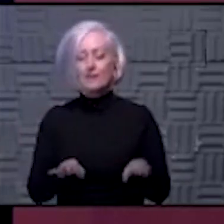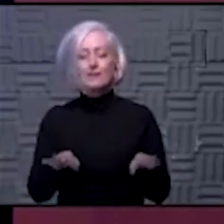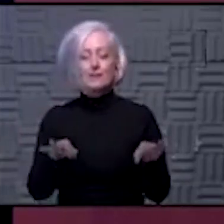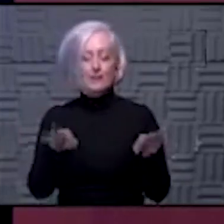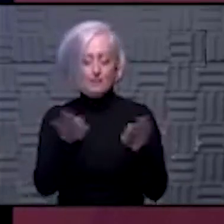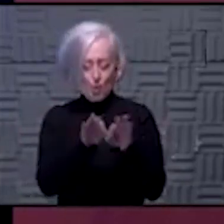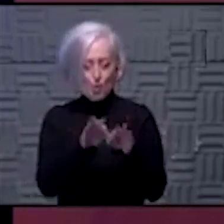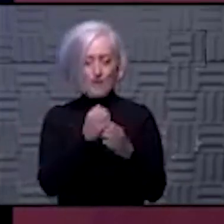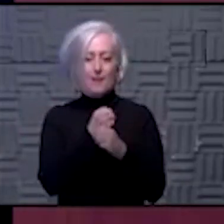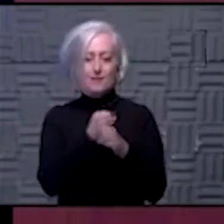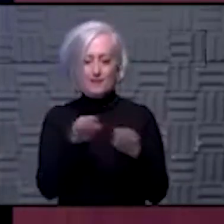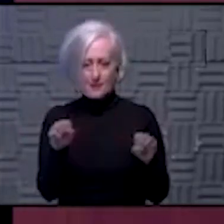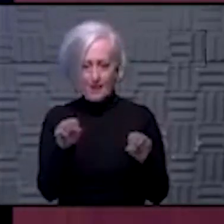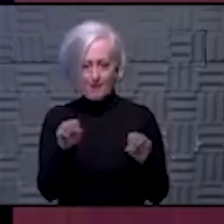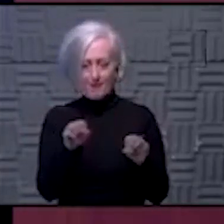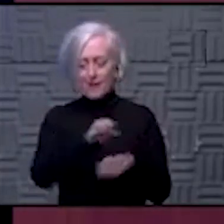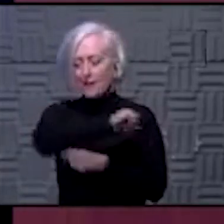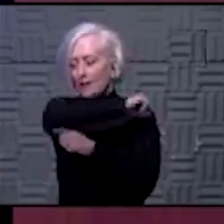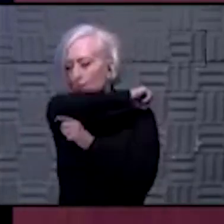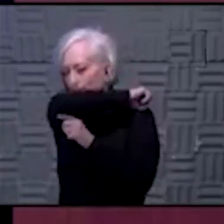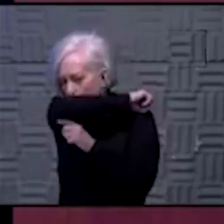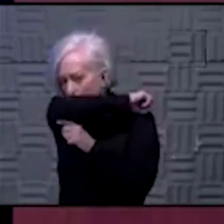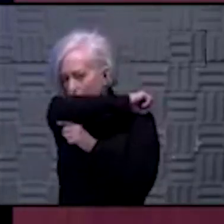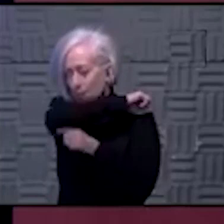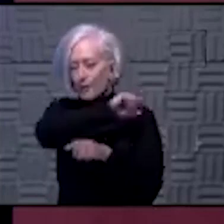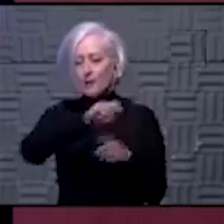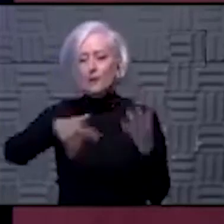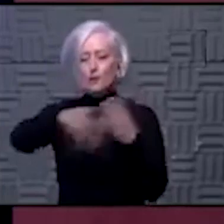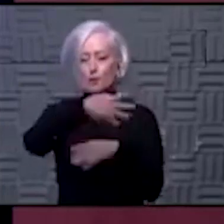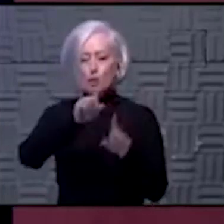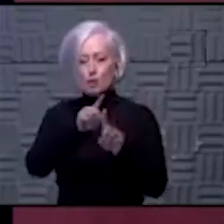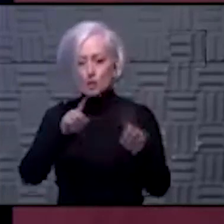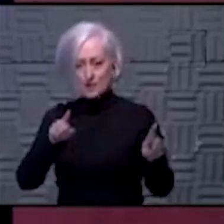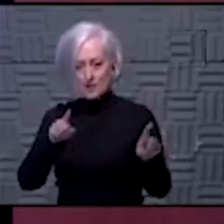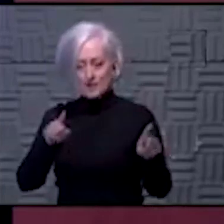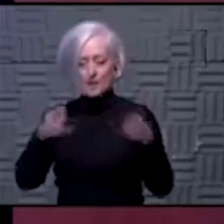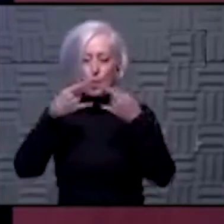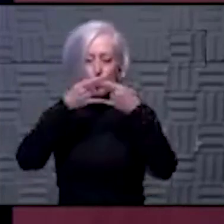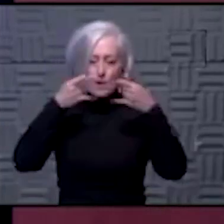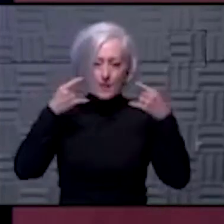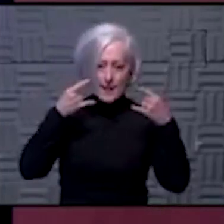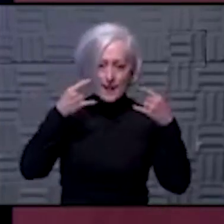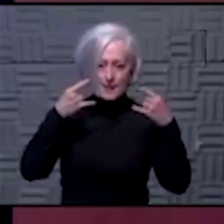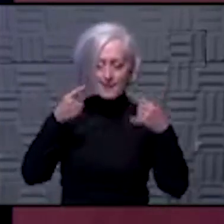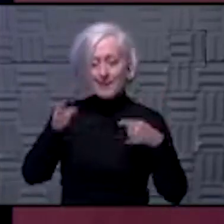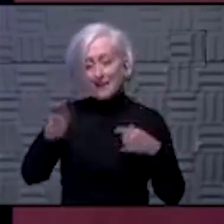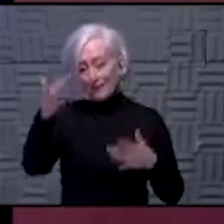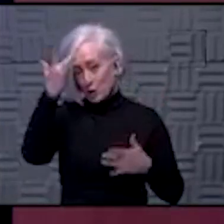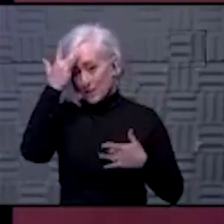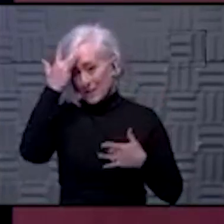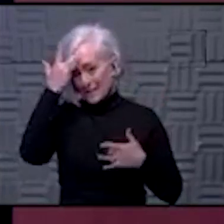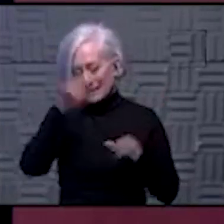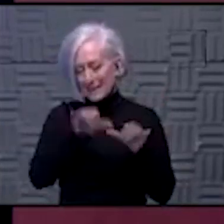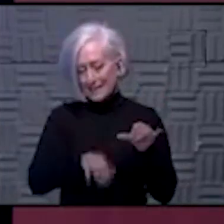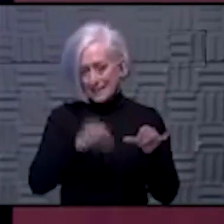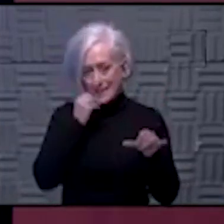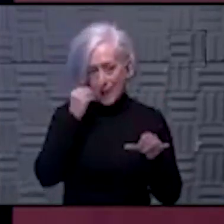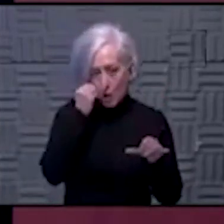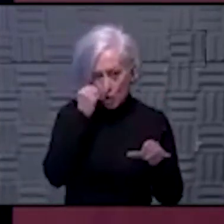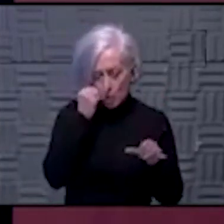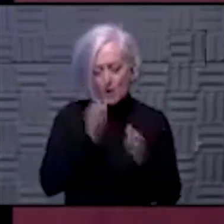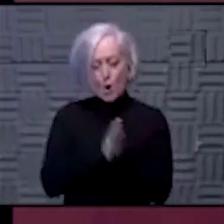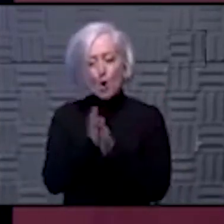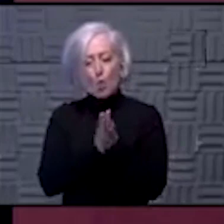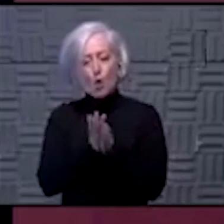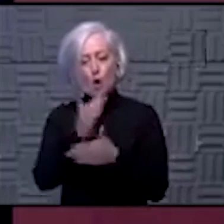distance. Cough into your elbow. Don't go out if you're sick. Wash your hands. That's how we stay safe. So until